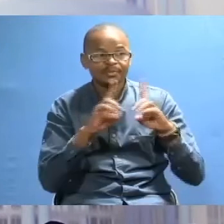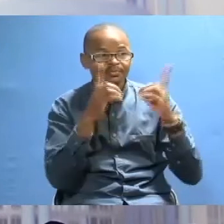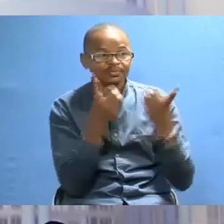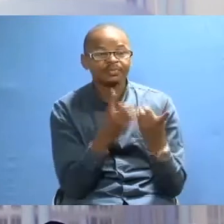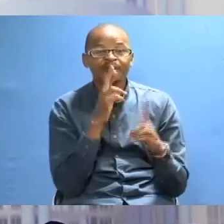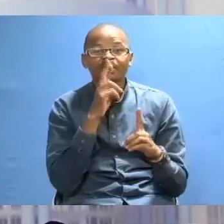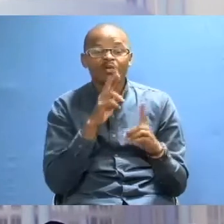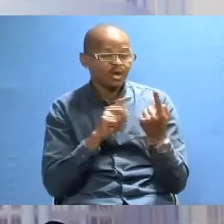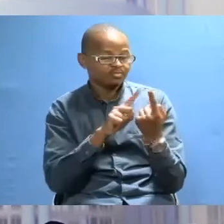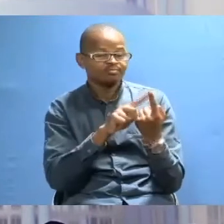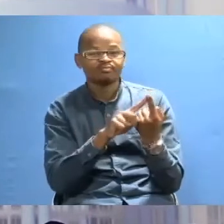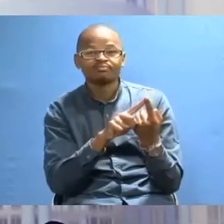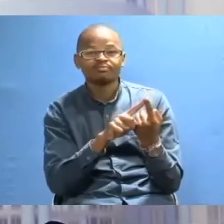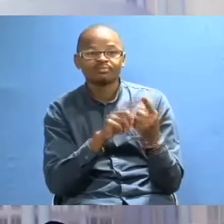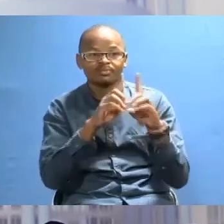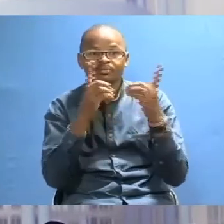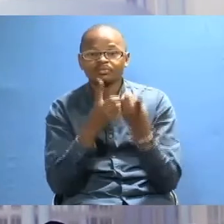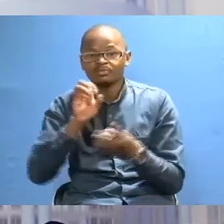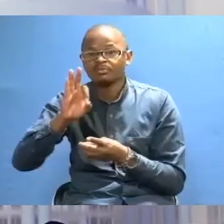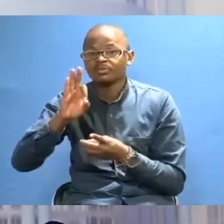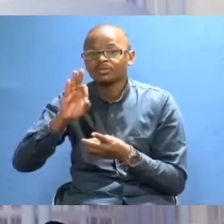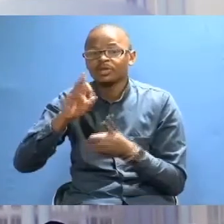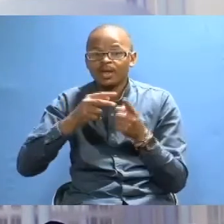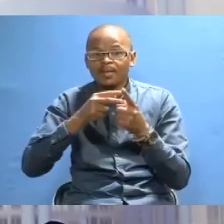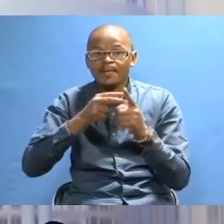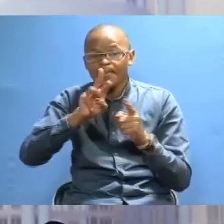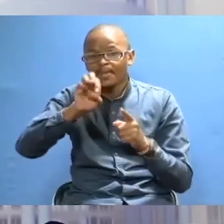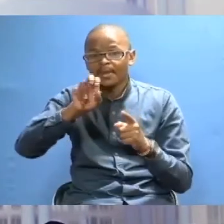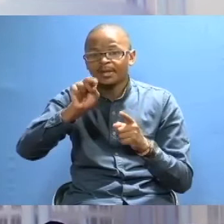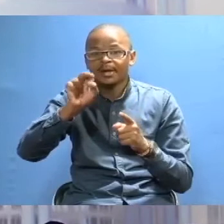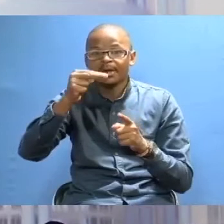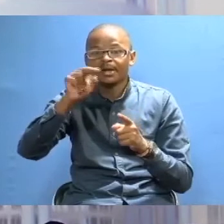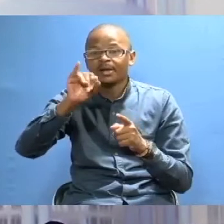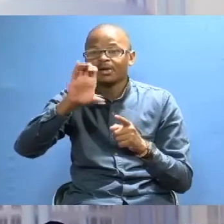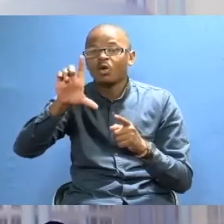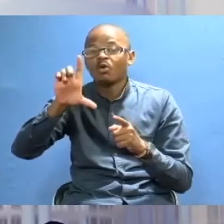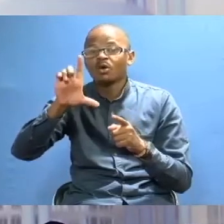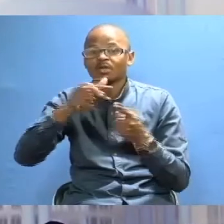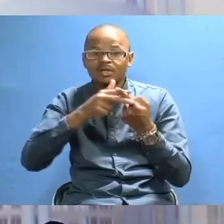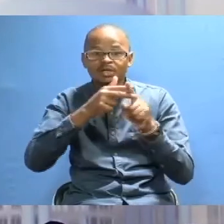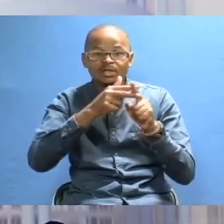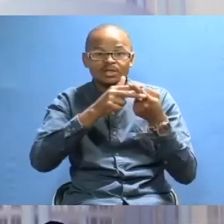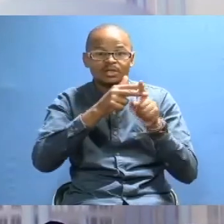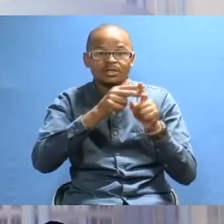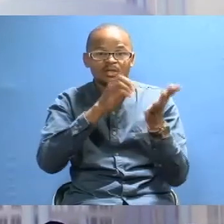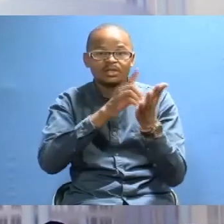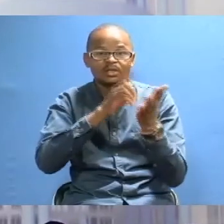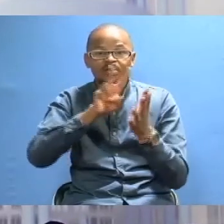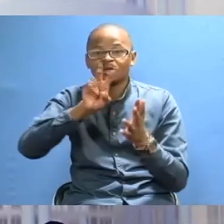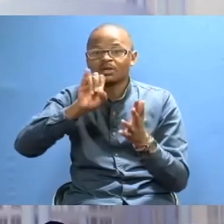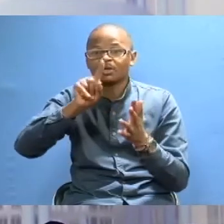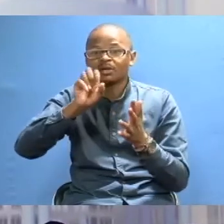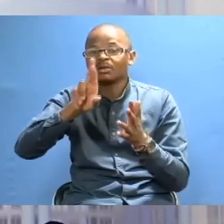The departments are: 1, Department of Mechanical Engineering. This is headed by Dr.